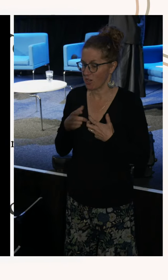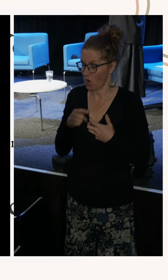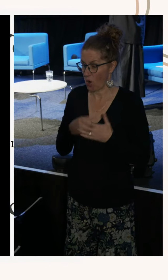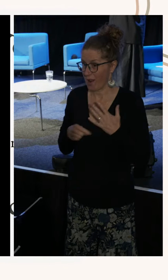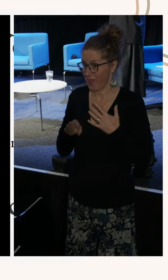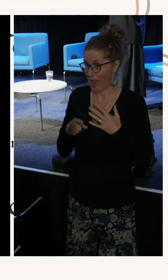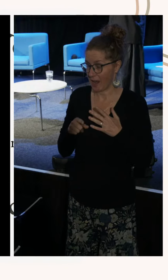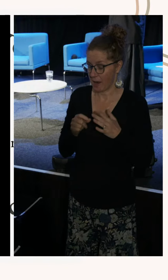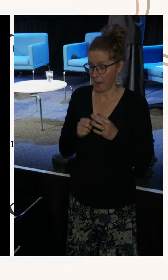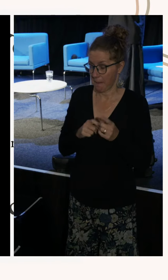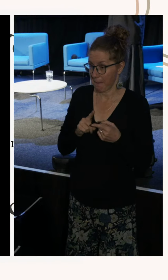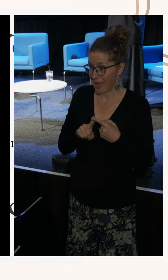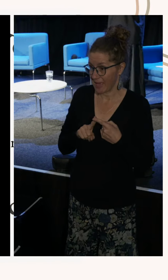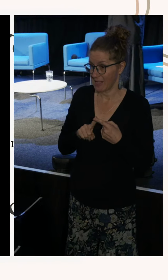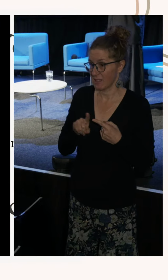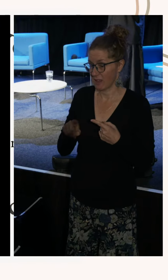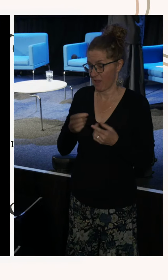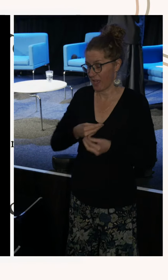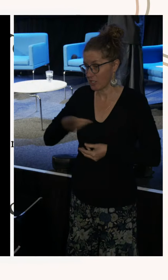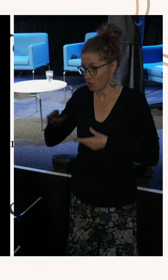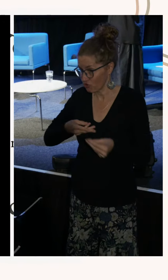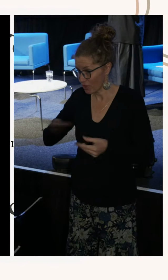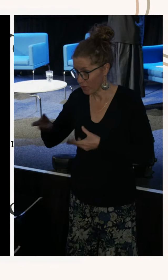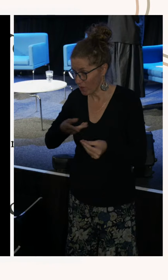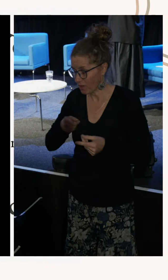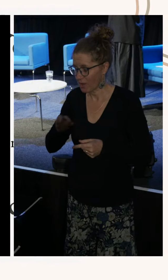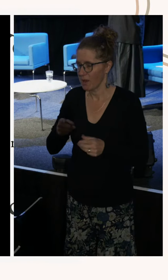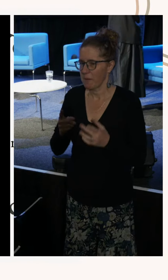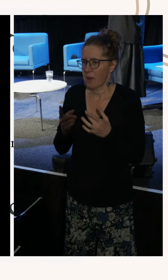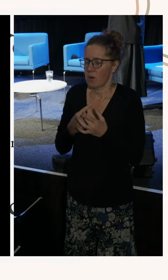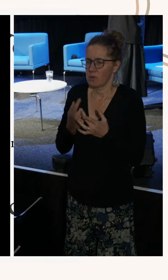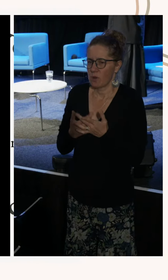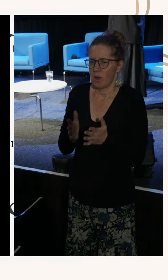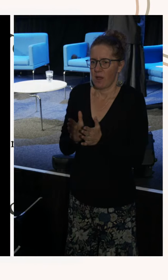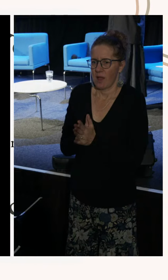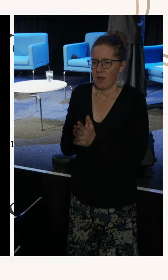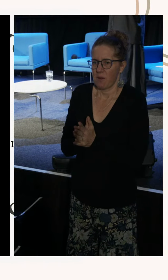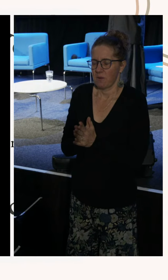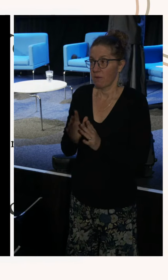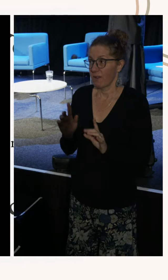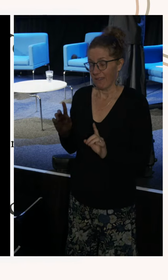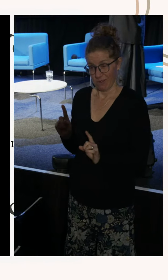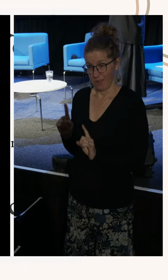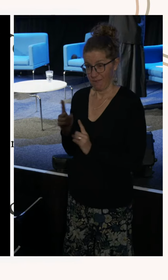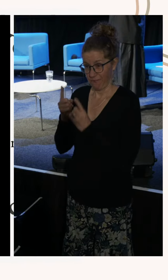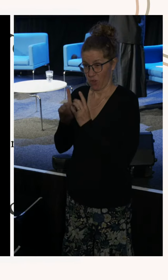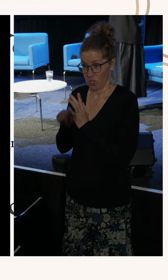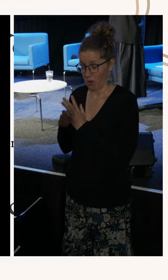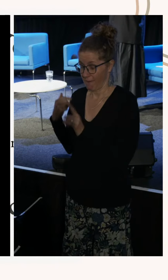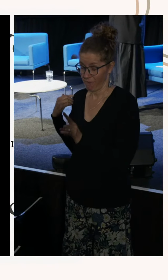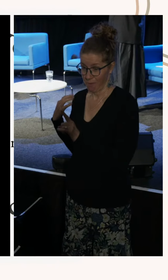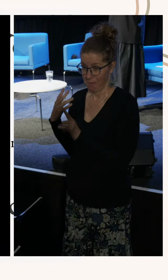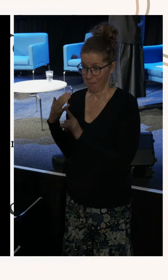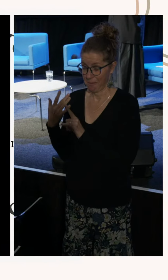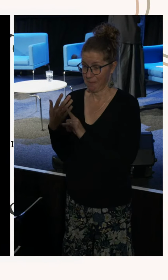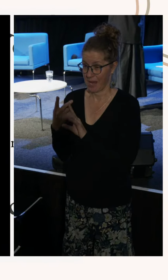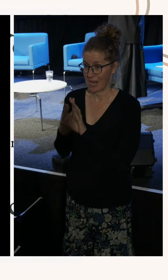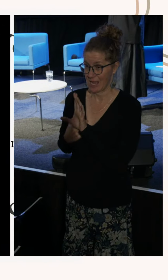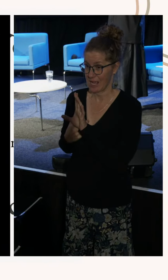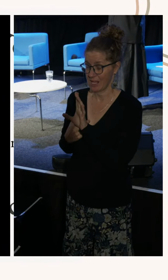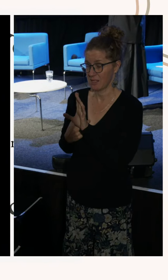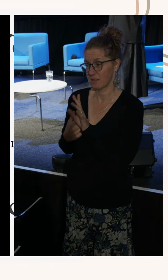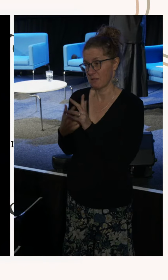nature in which this piece was distributed, but the way in which, for the first time in, I suspect, many, many years, given